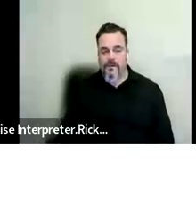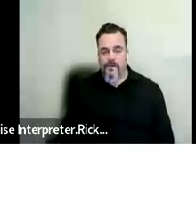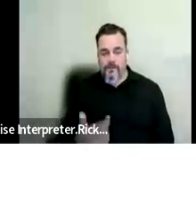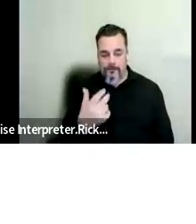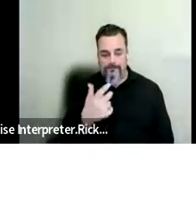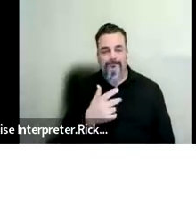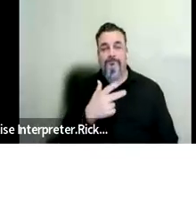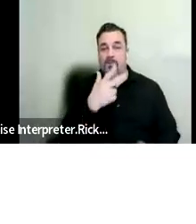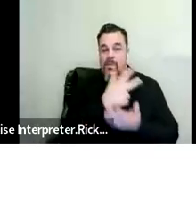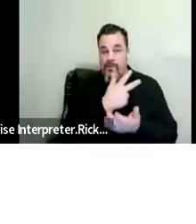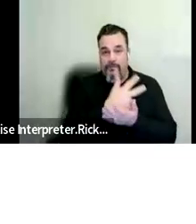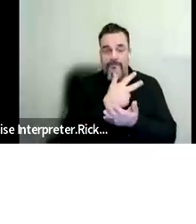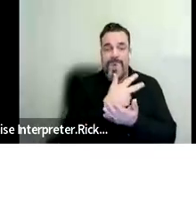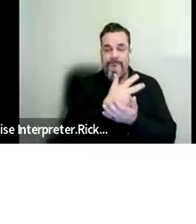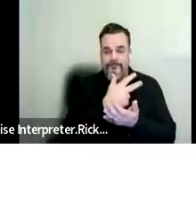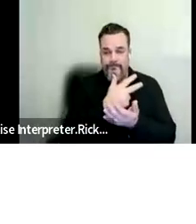Parking,